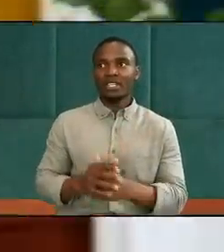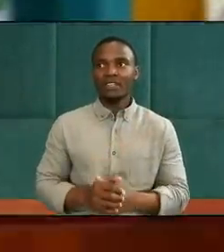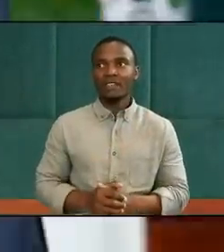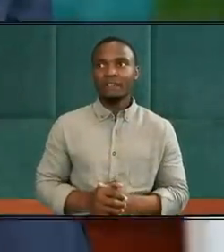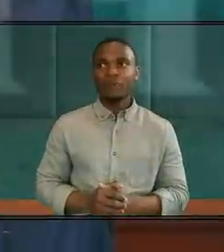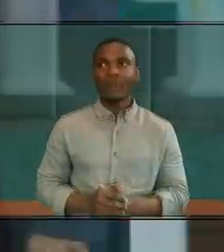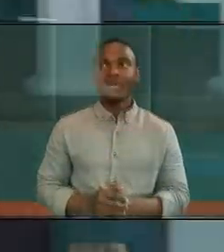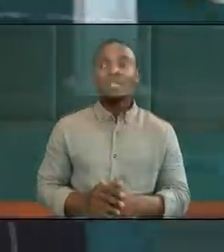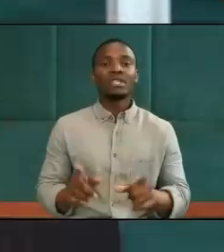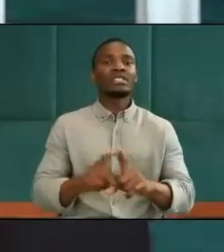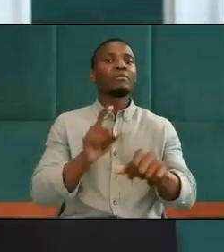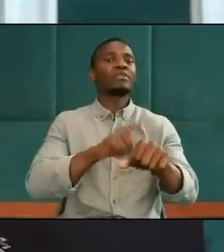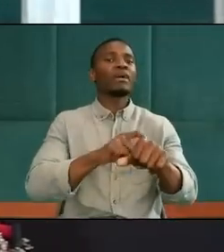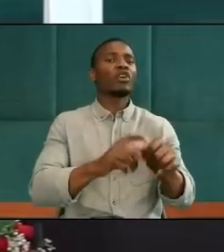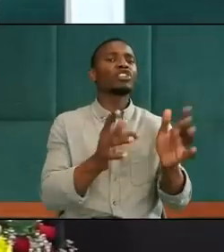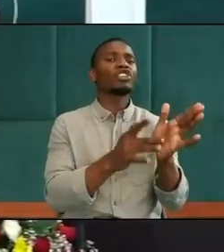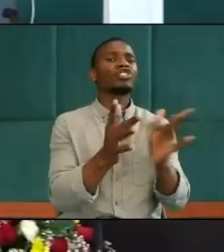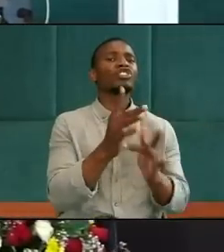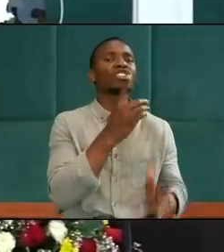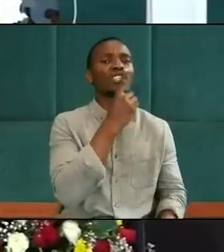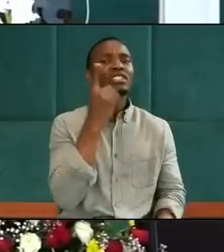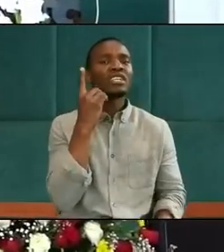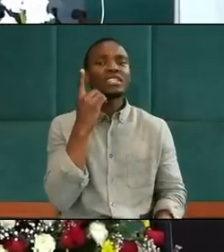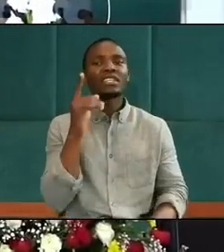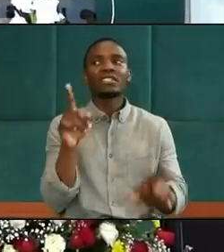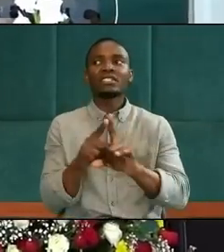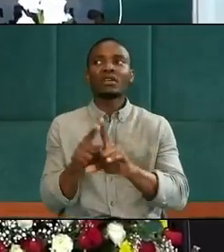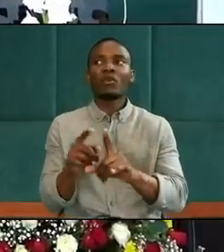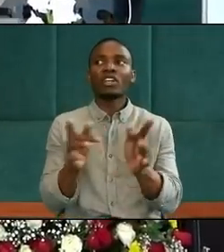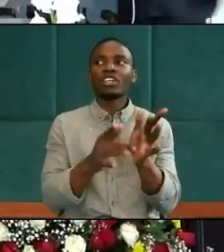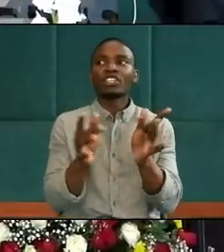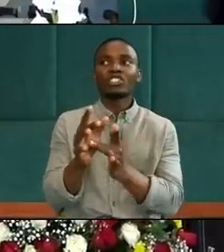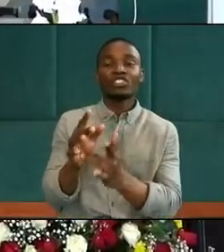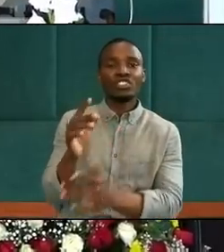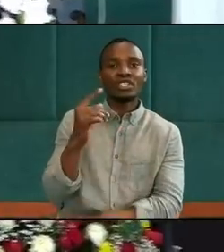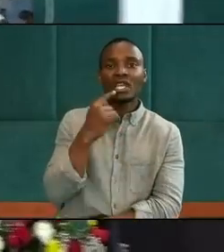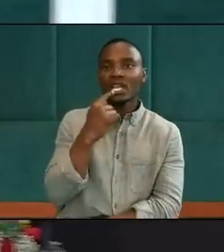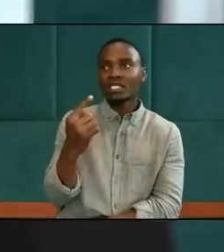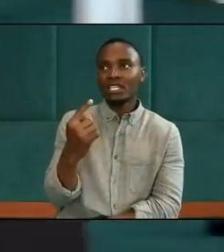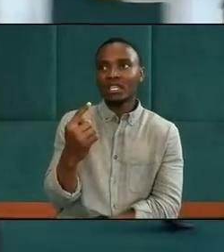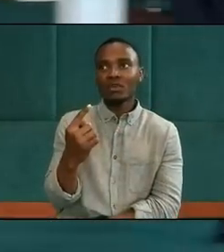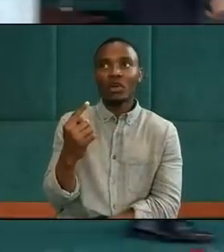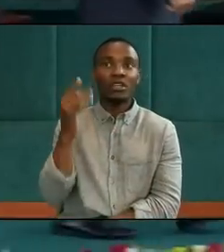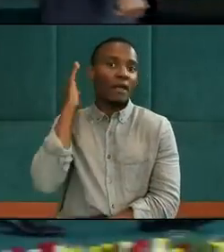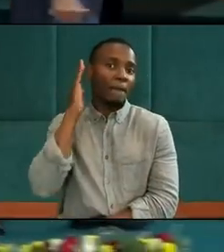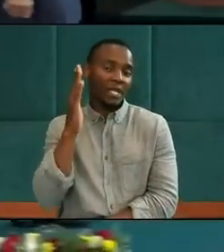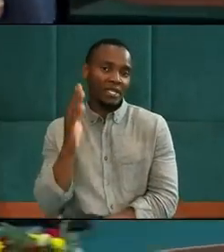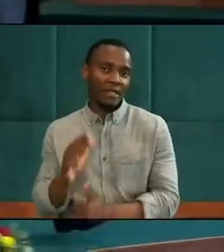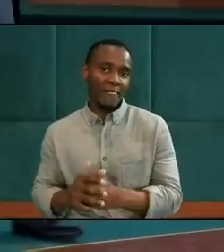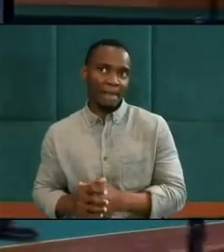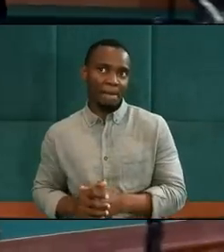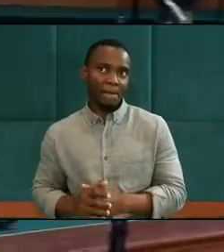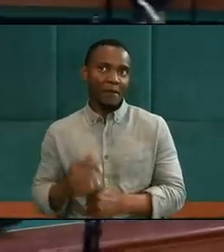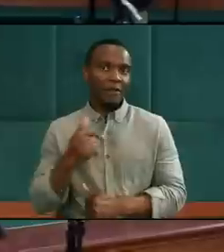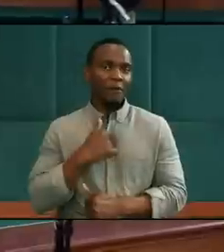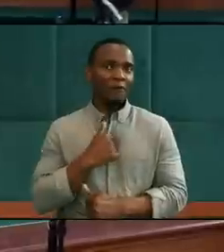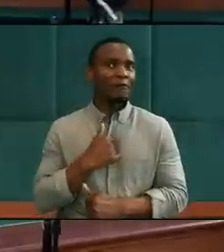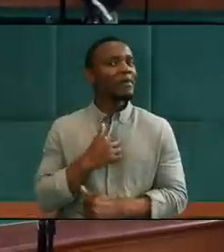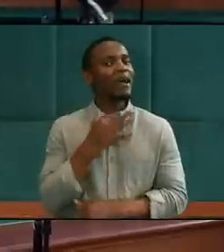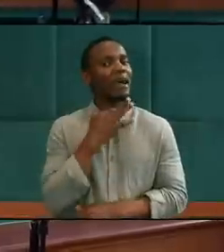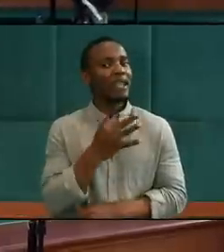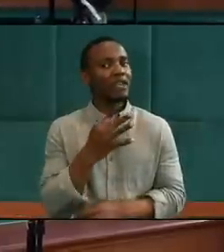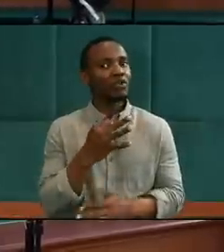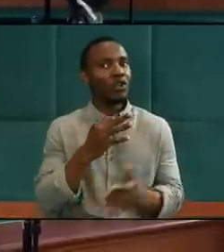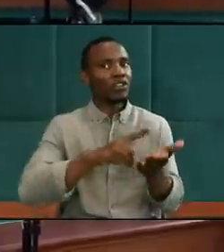tested Jesus in the wilderness, and Jesus looked at Peter. And I was fascinated by this text, so I went to research it. Yesterday,